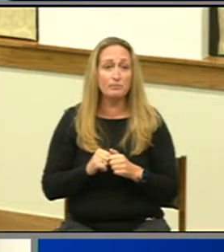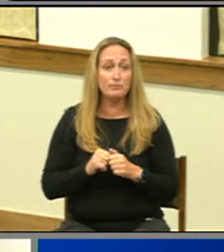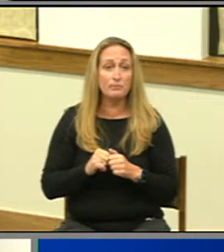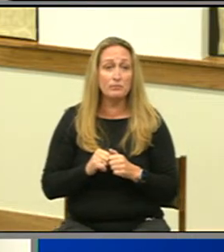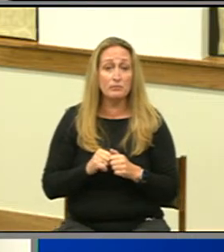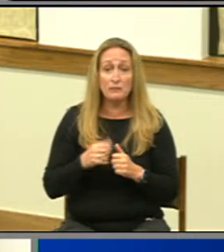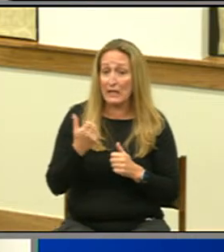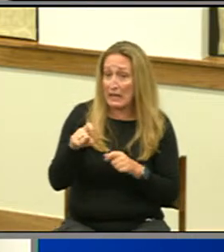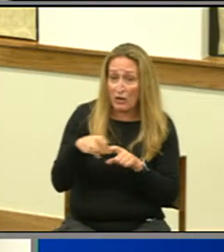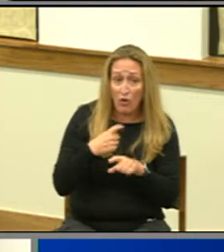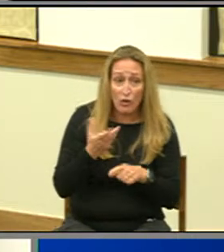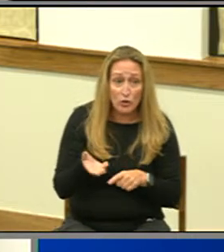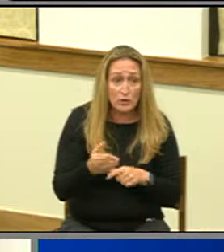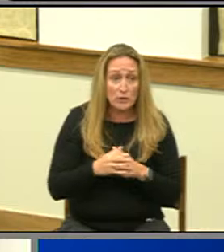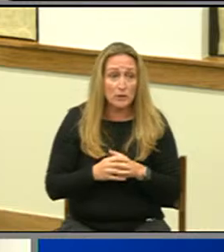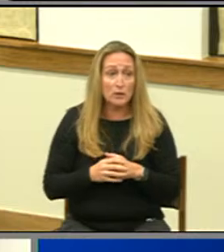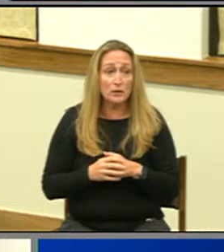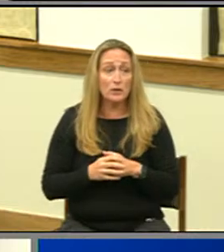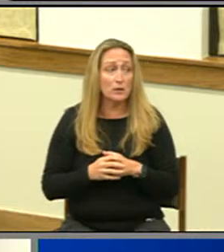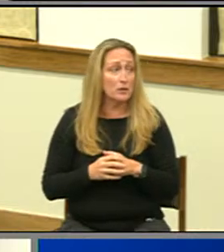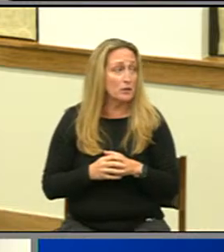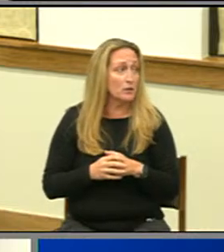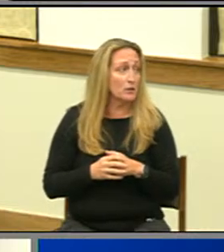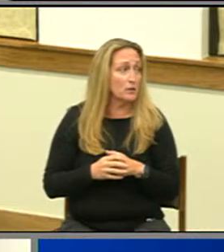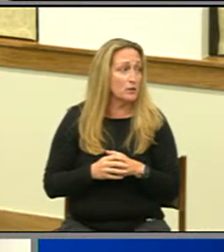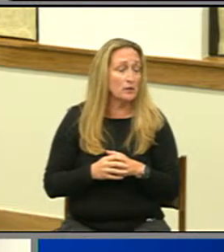Dina, do we have any callers?